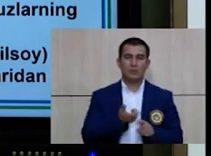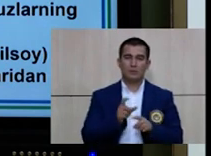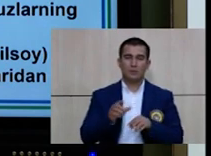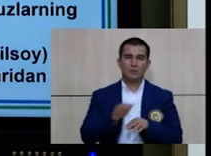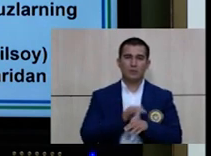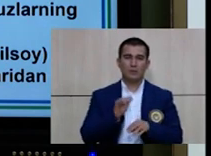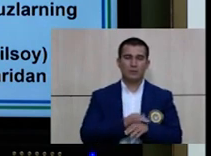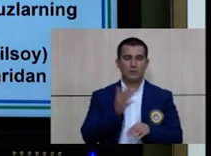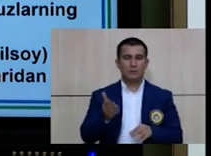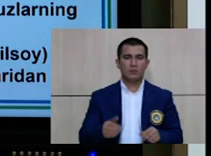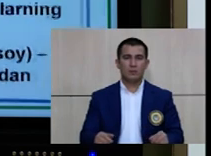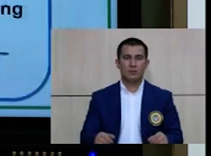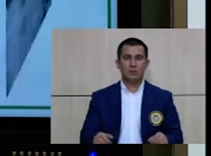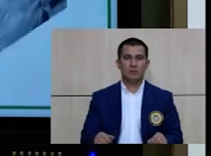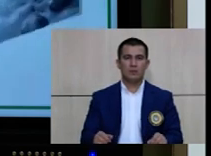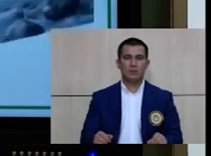Barakalla.